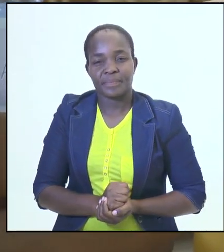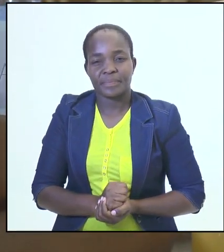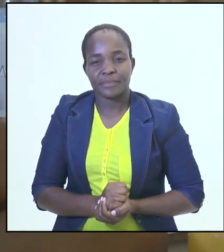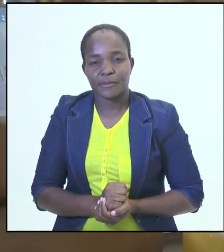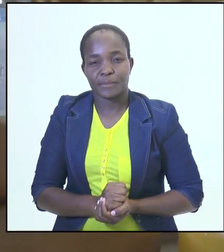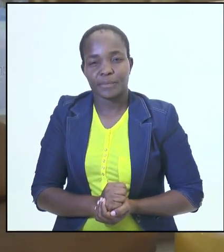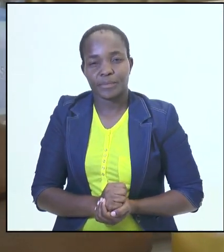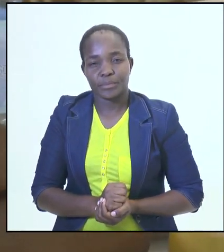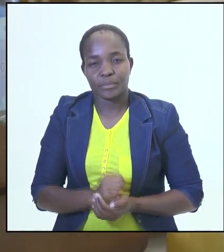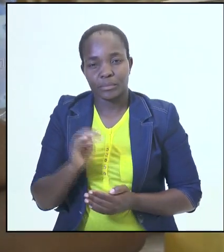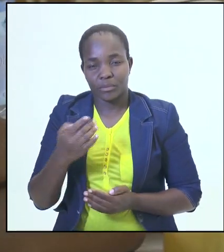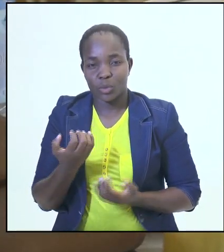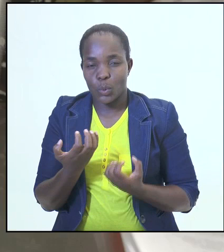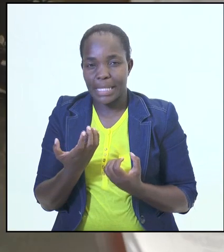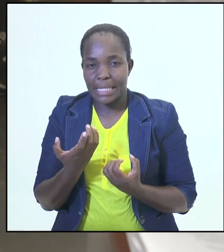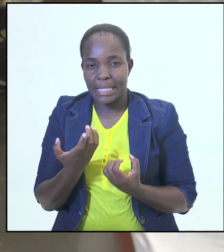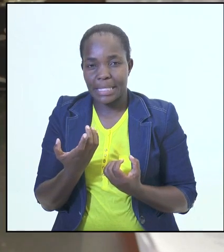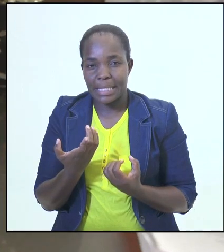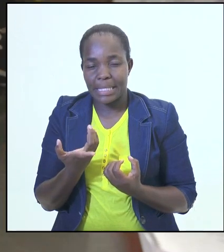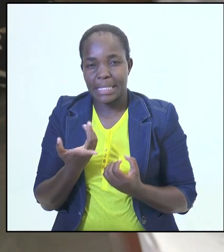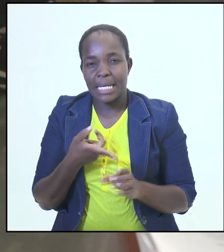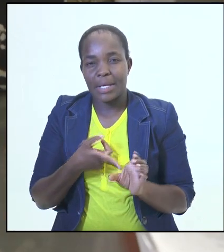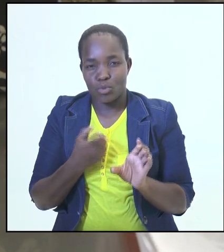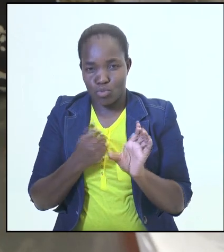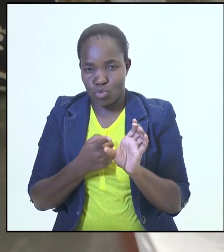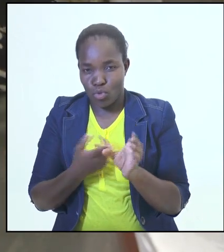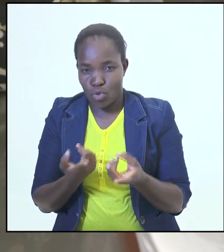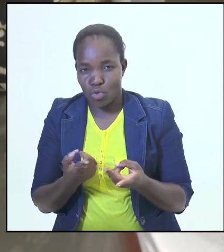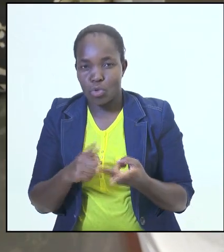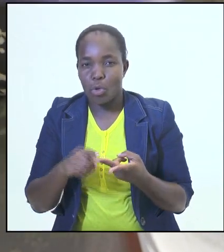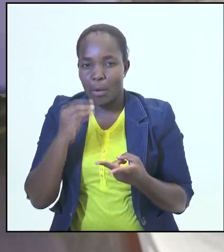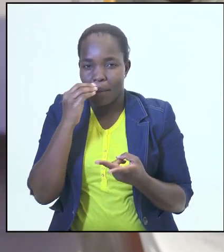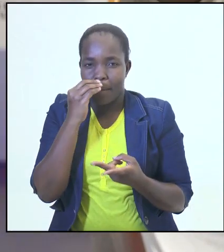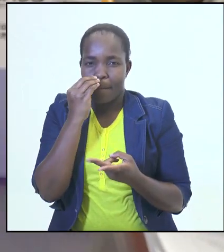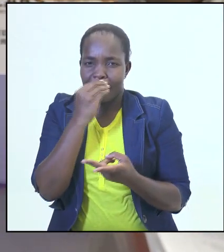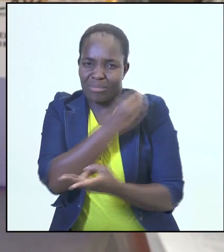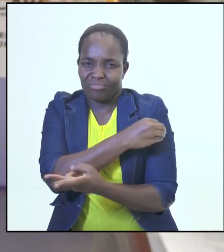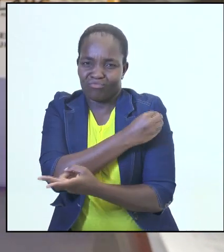Then we need alcohol or methylated spirits,